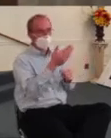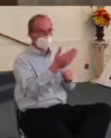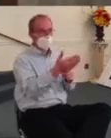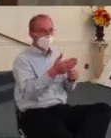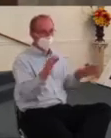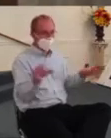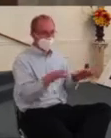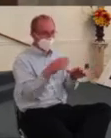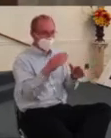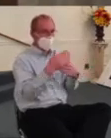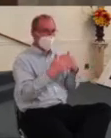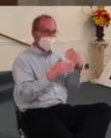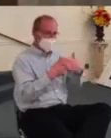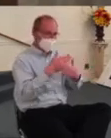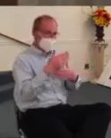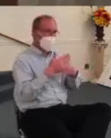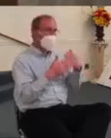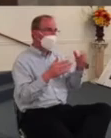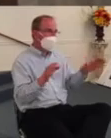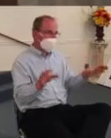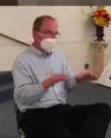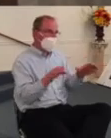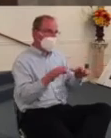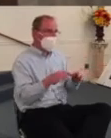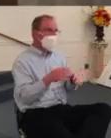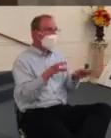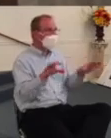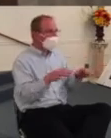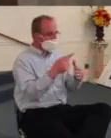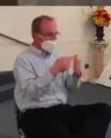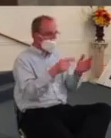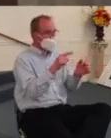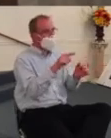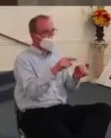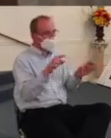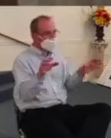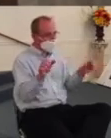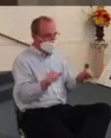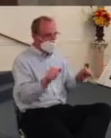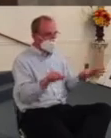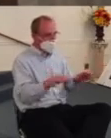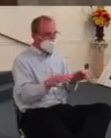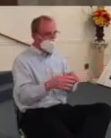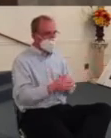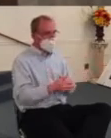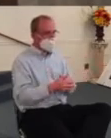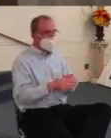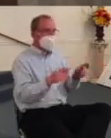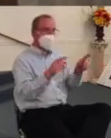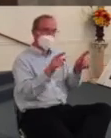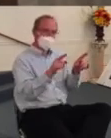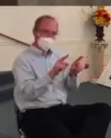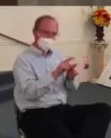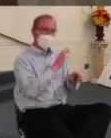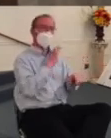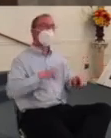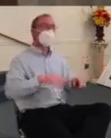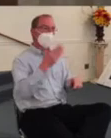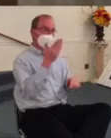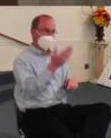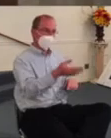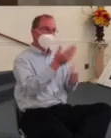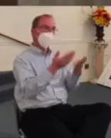do what you can, it's the same Christ you serve. And he takes